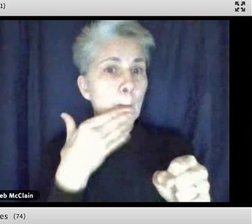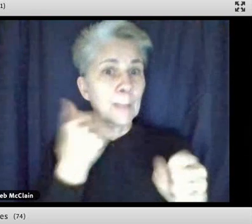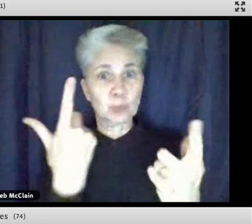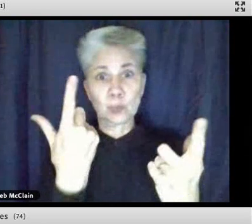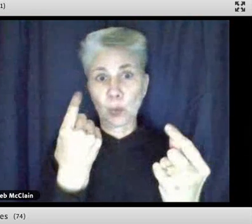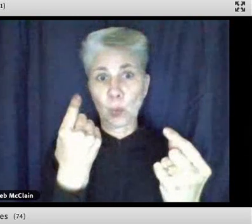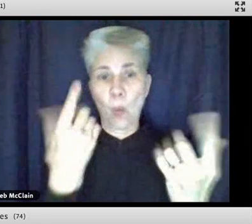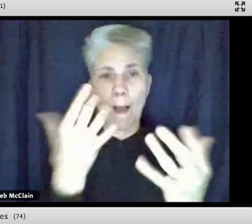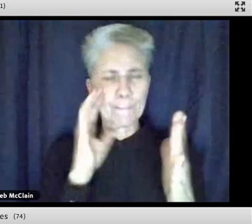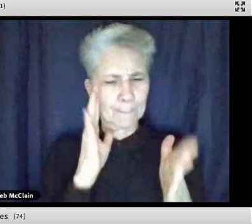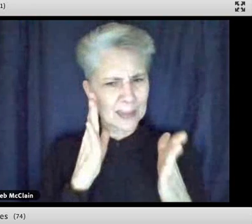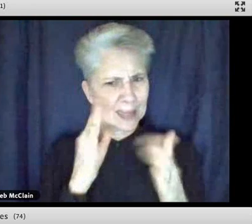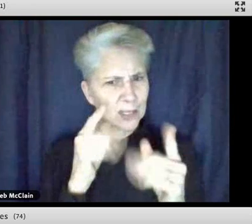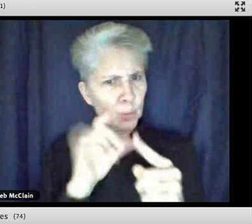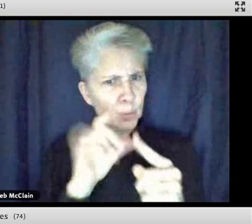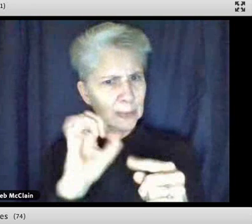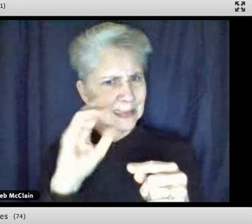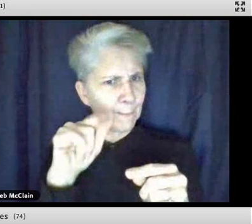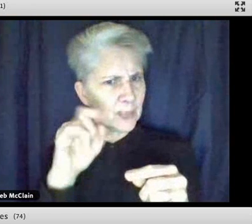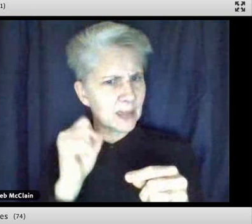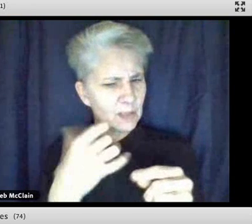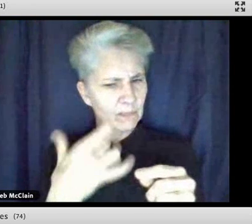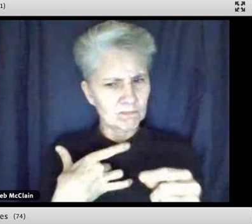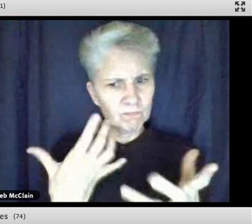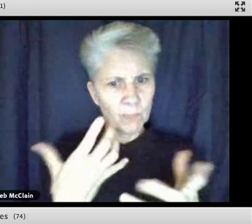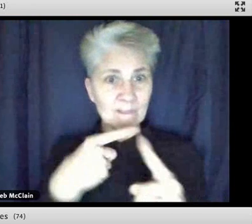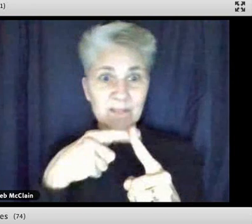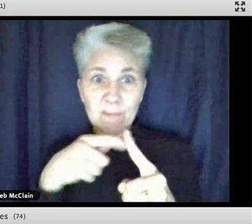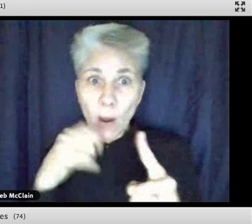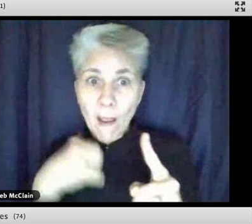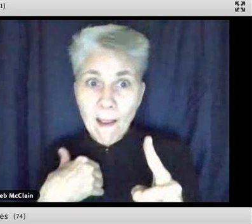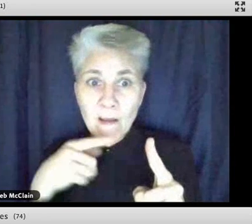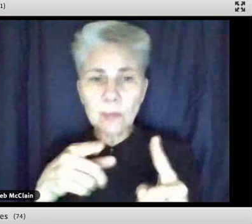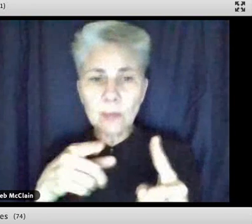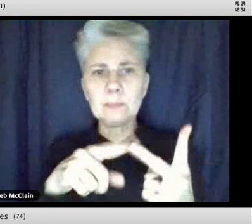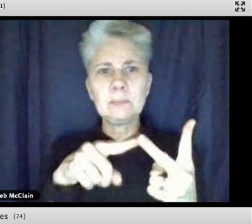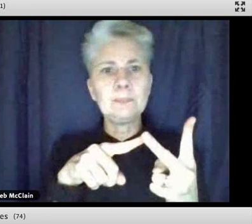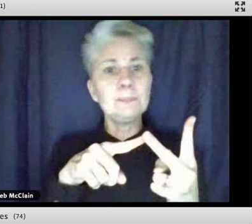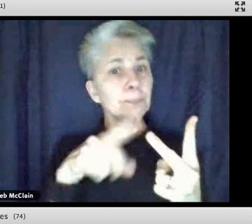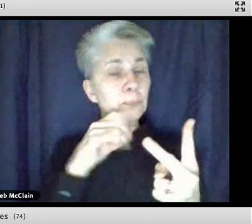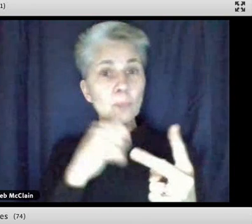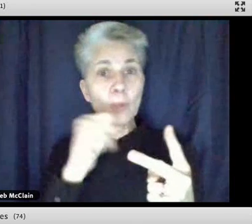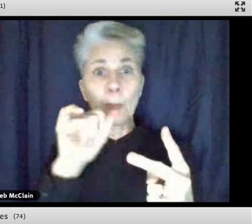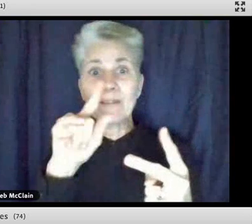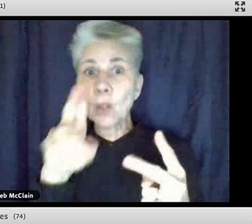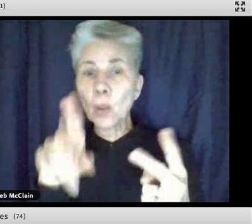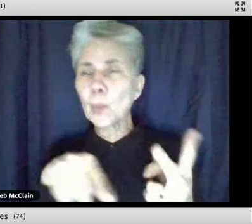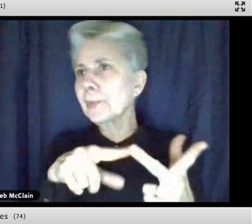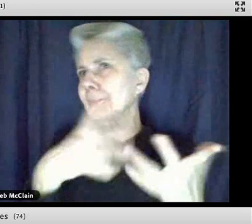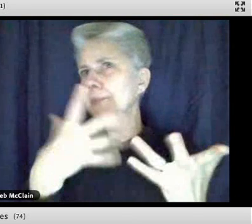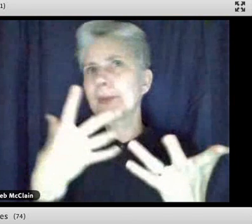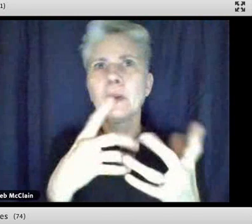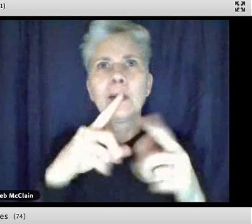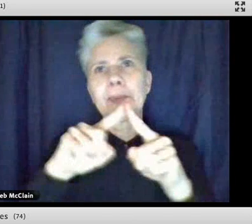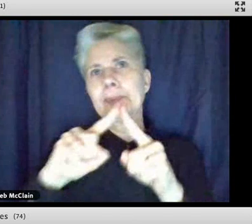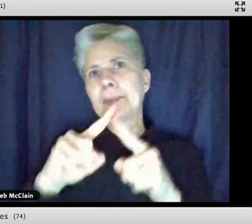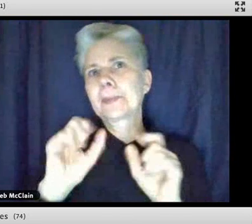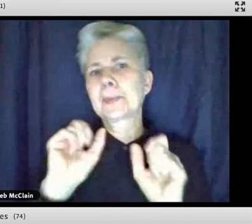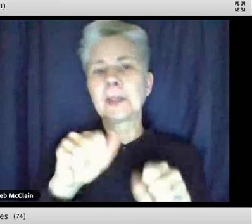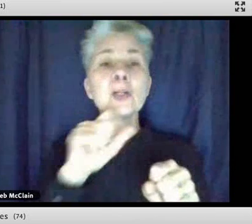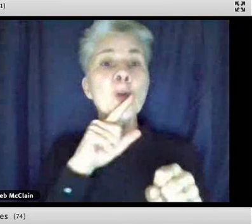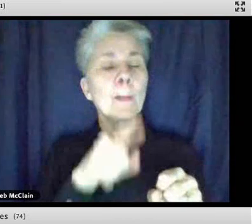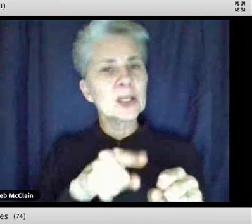you can do is pay attention to the symptoms. If you have a fever, it could be the flu. It could be a bunch of different things.